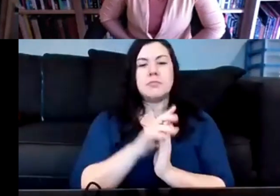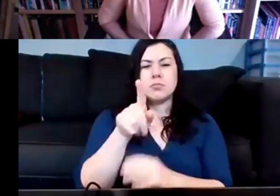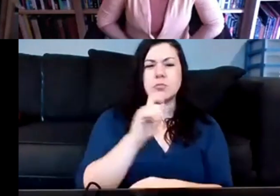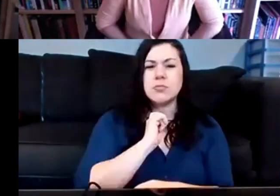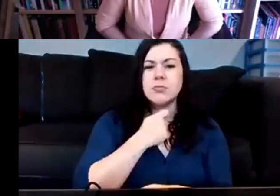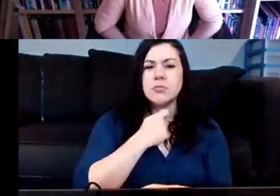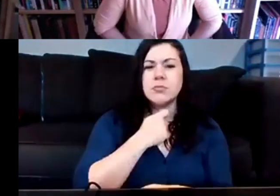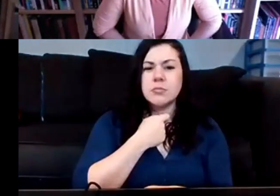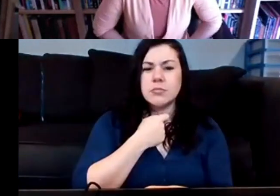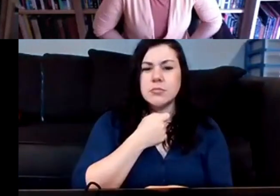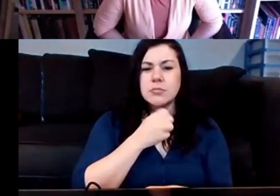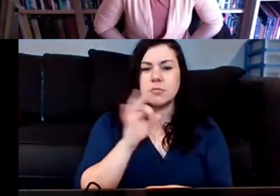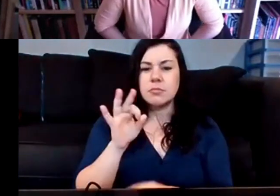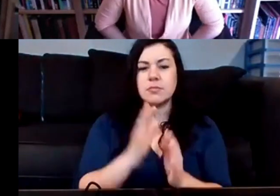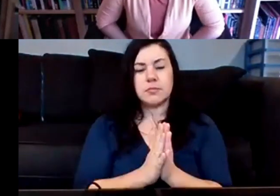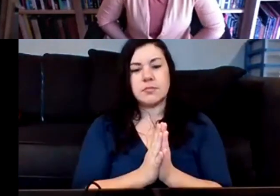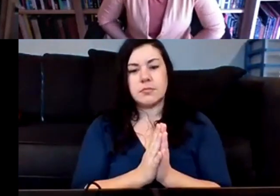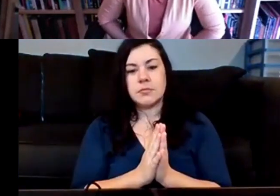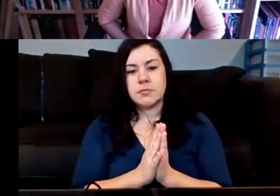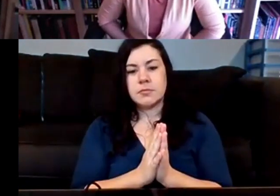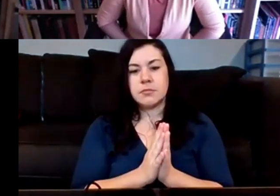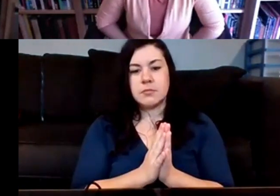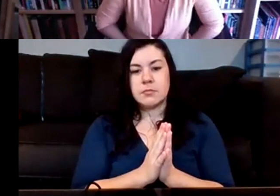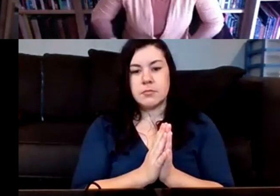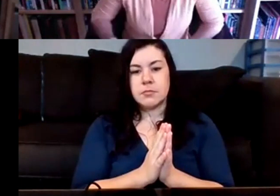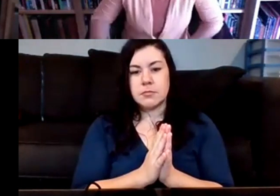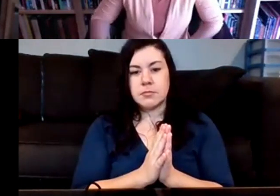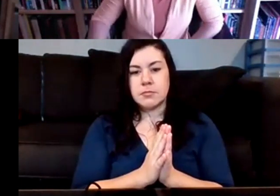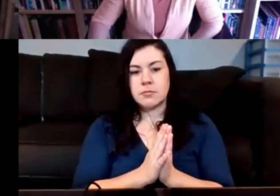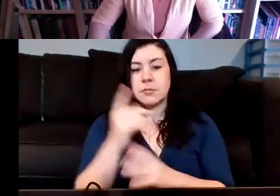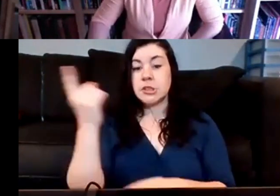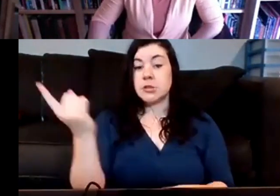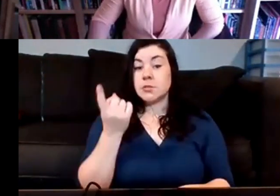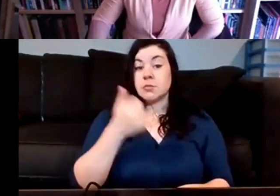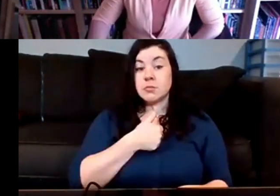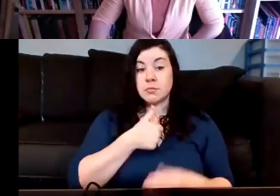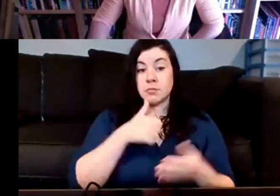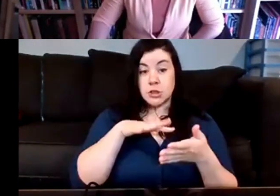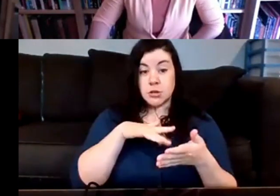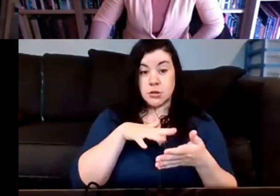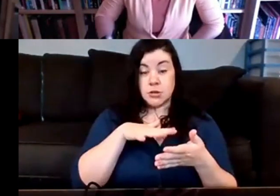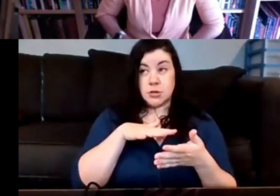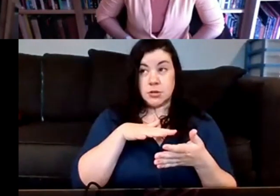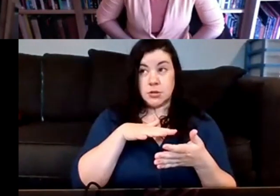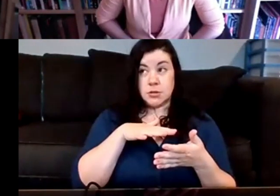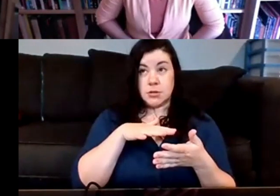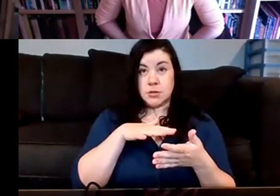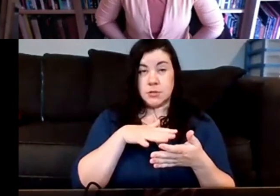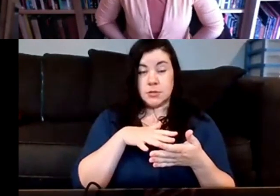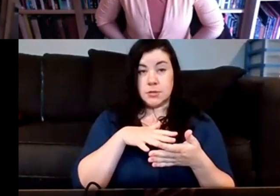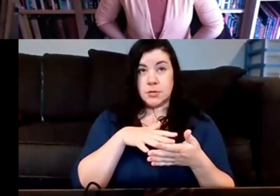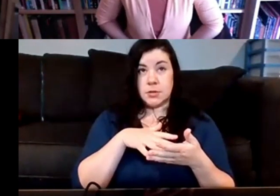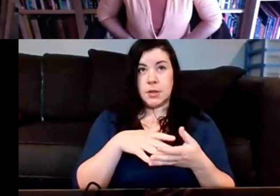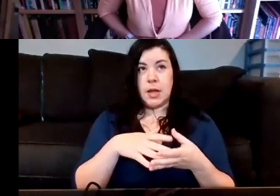One of the things I study are the historical implications of empathy